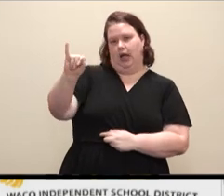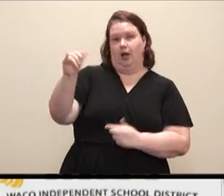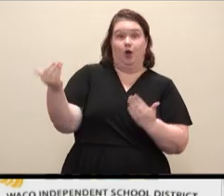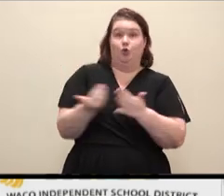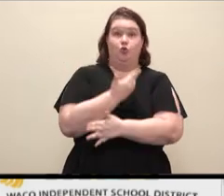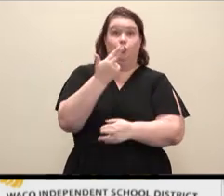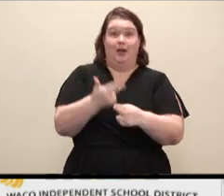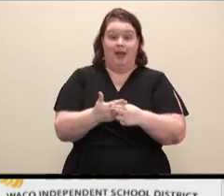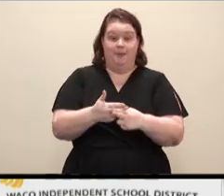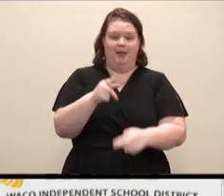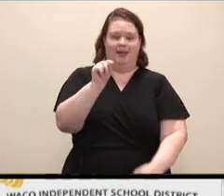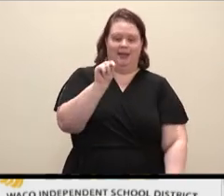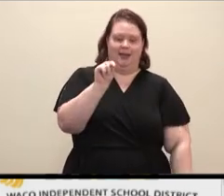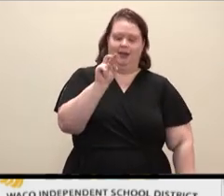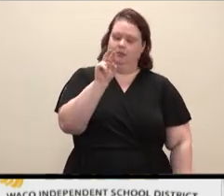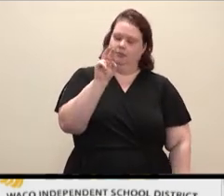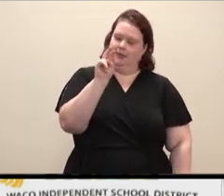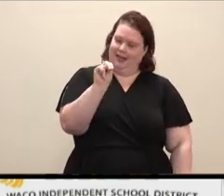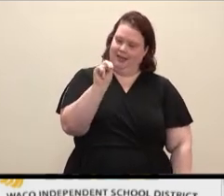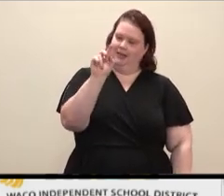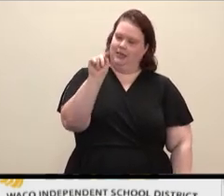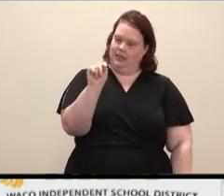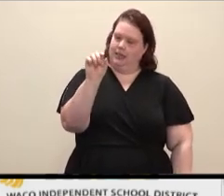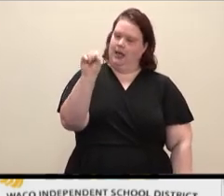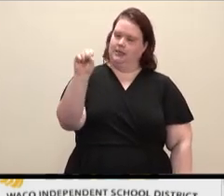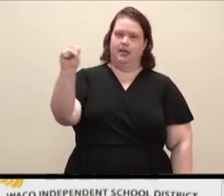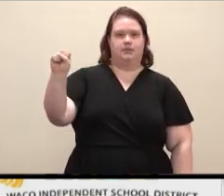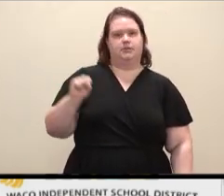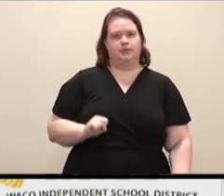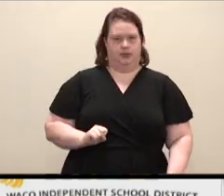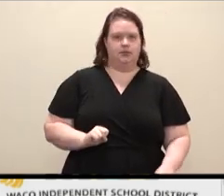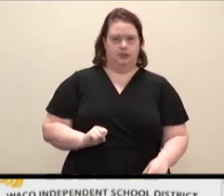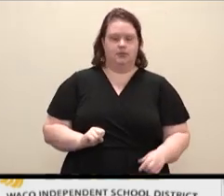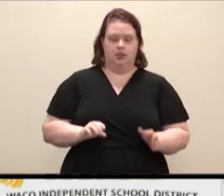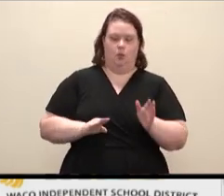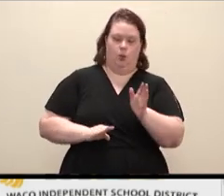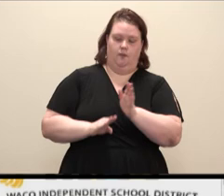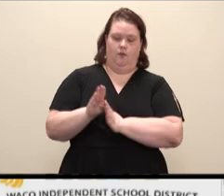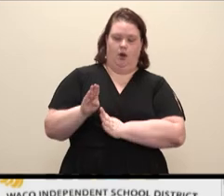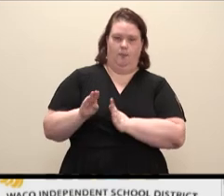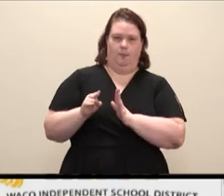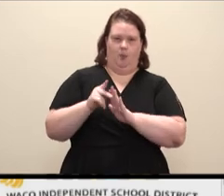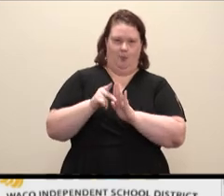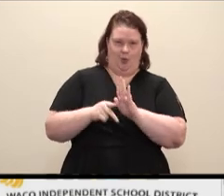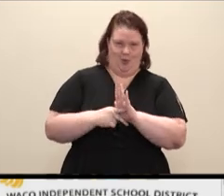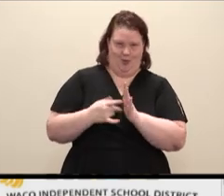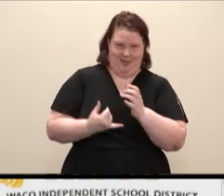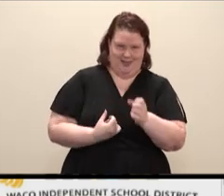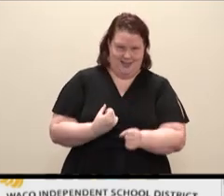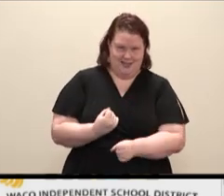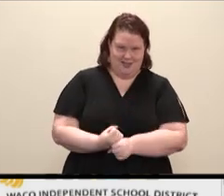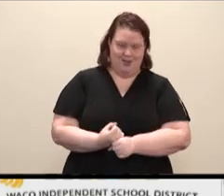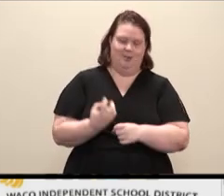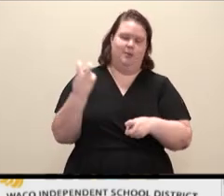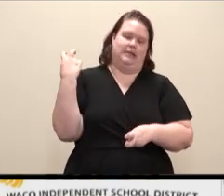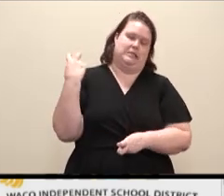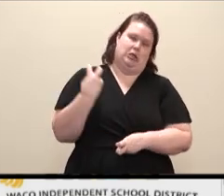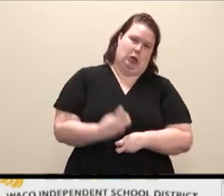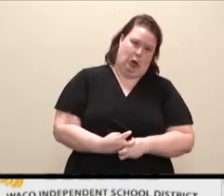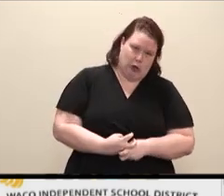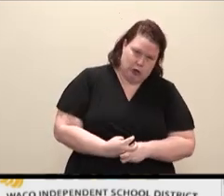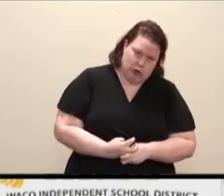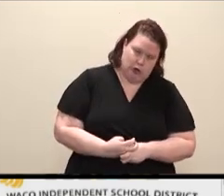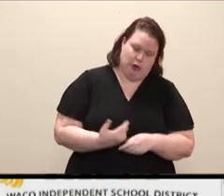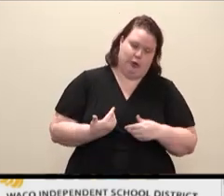a new name, which is MTSS. And so we developed a protocol and a system for that this year. However, it's been harder to implement, of course,